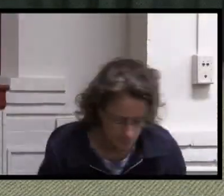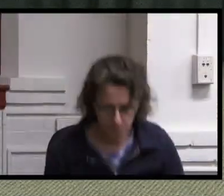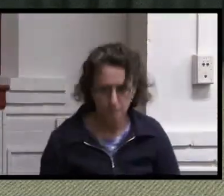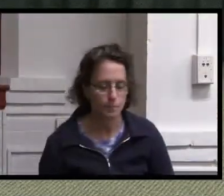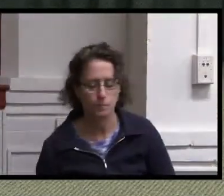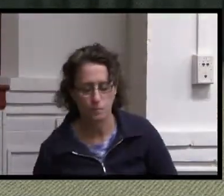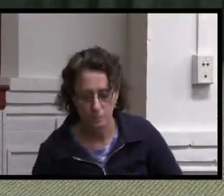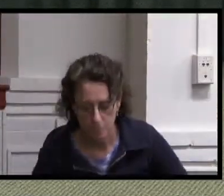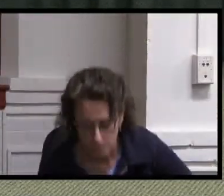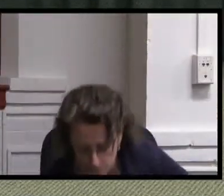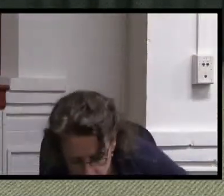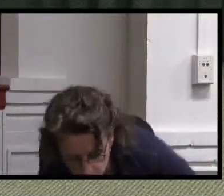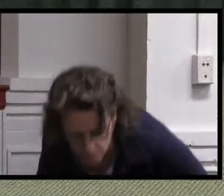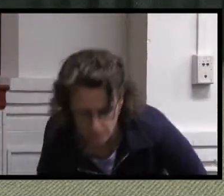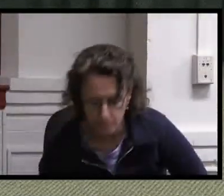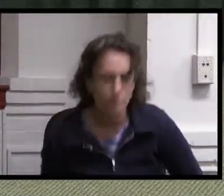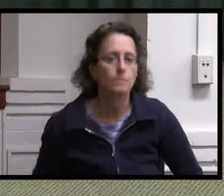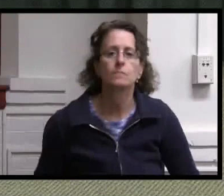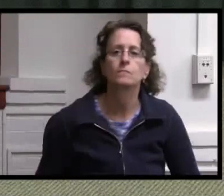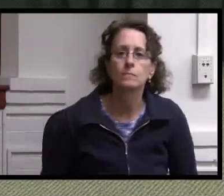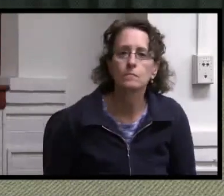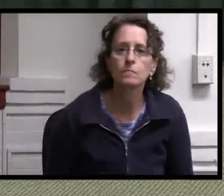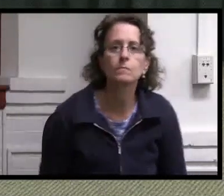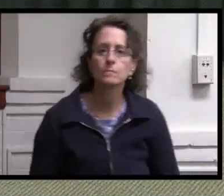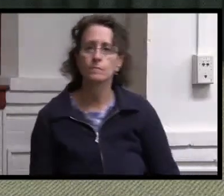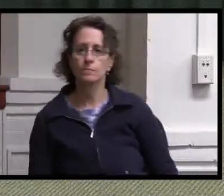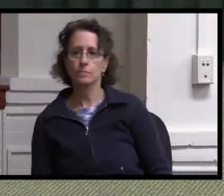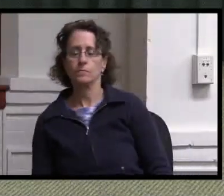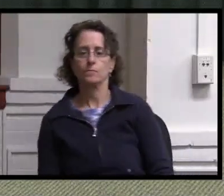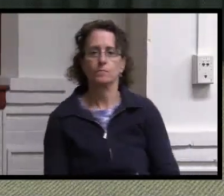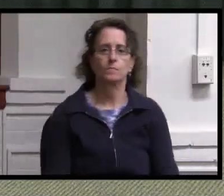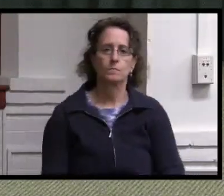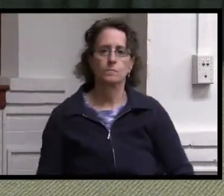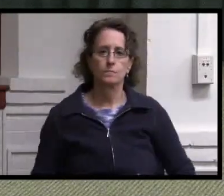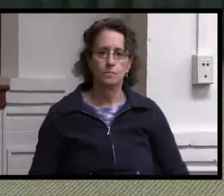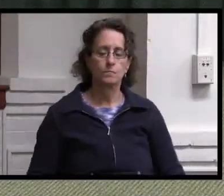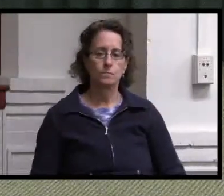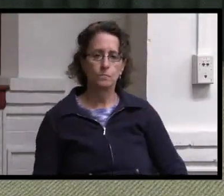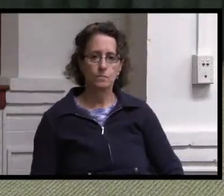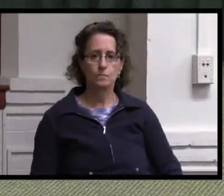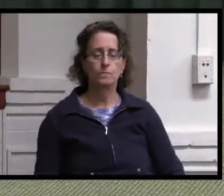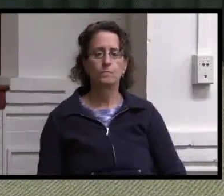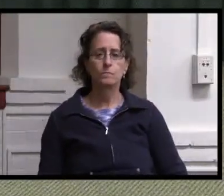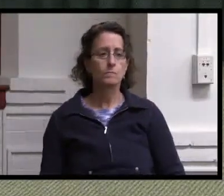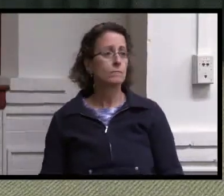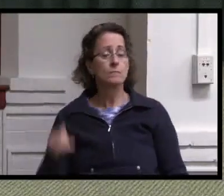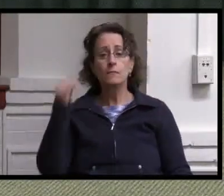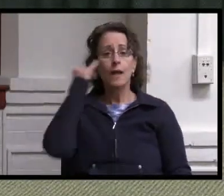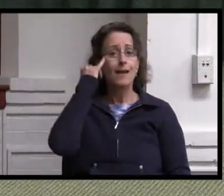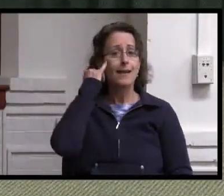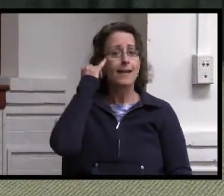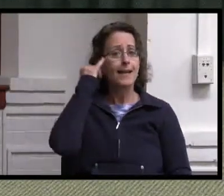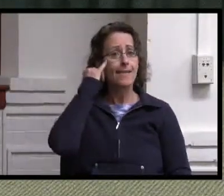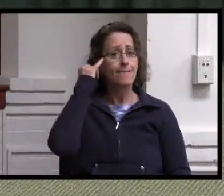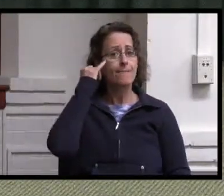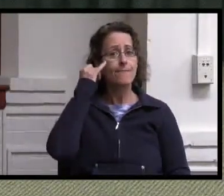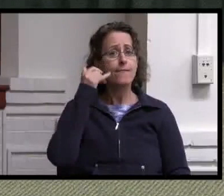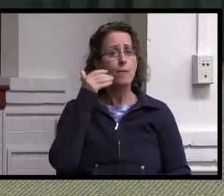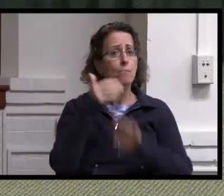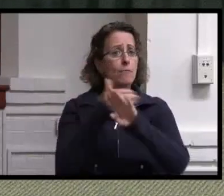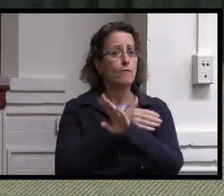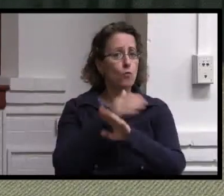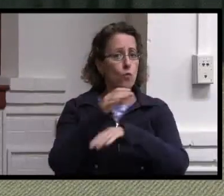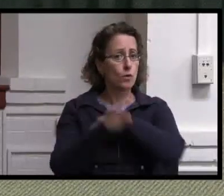in the meantime, if anybody in the public has any suggestions or ideas that you didn't want to talk about this evening, you know, feel free